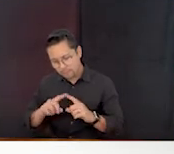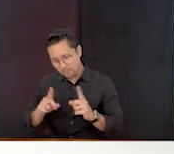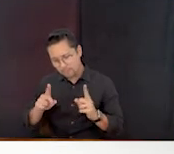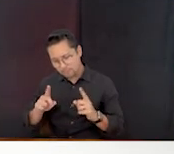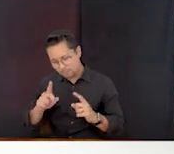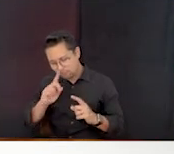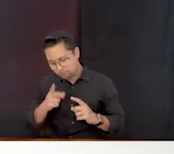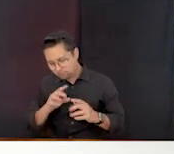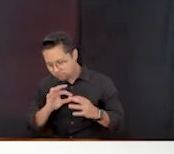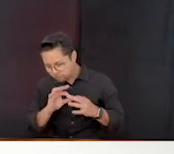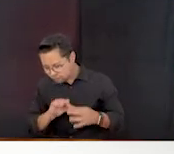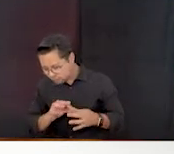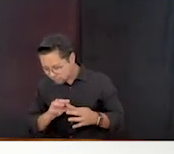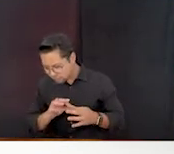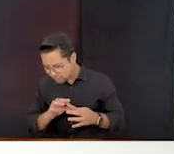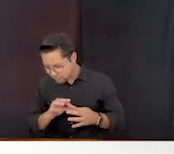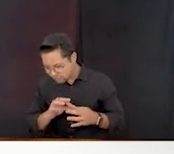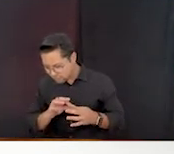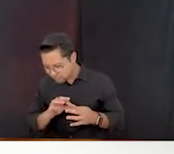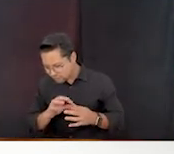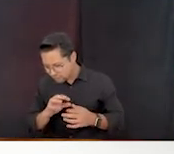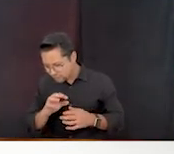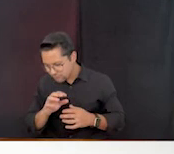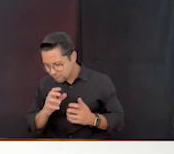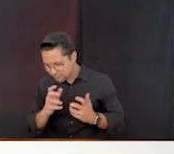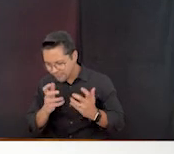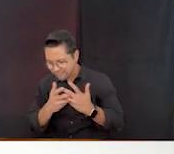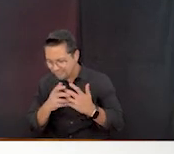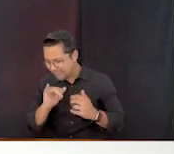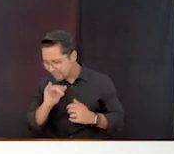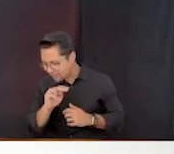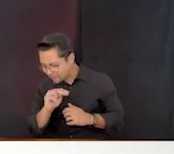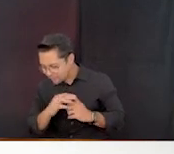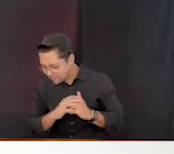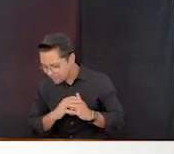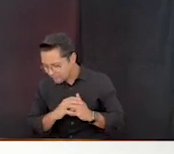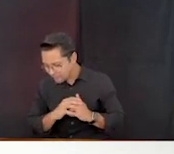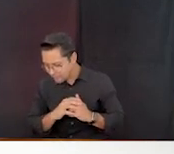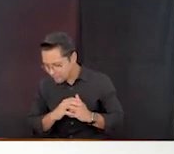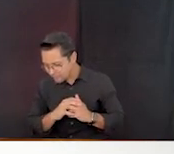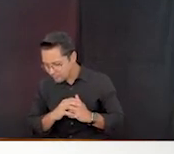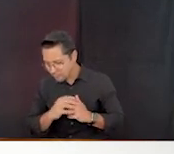about being able to live independently. That was always kind of the question is, if we put Carly in a